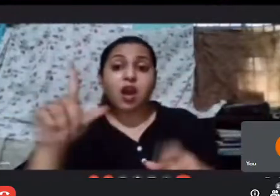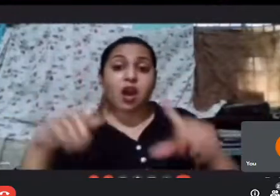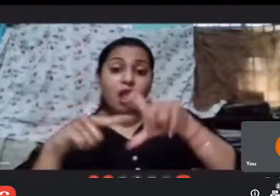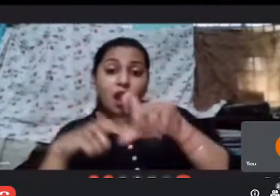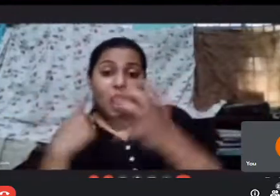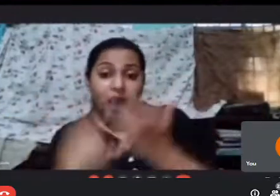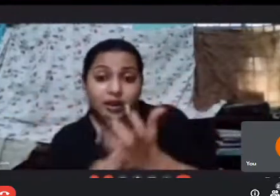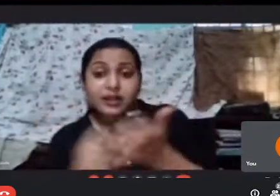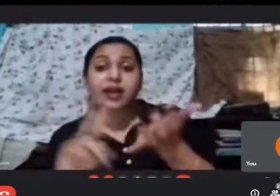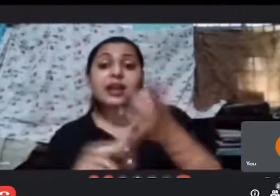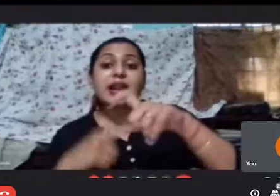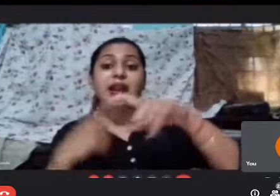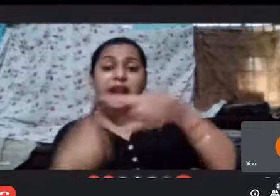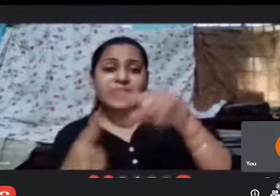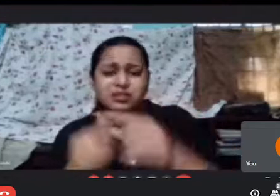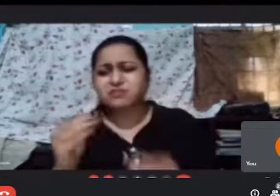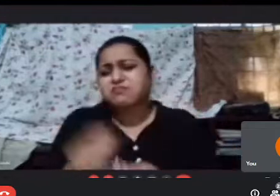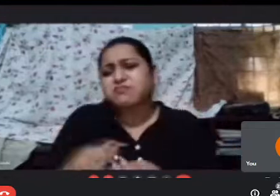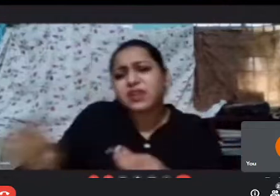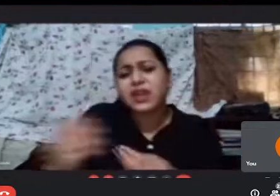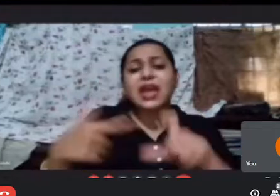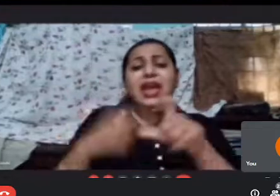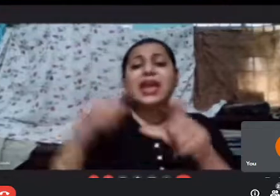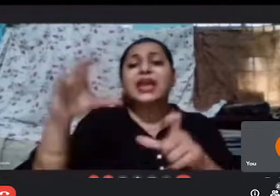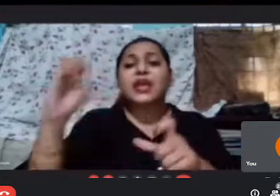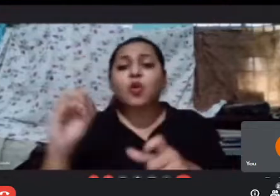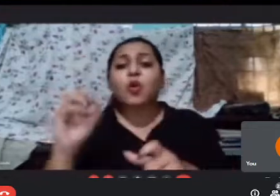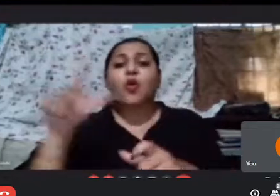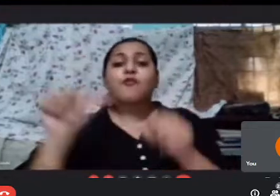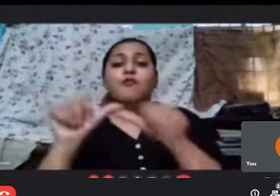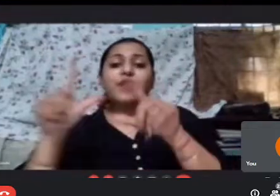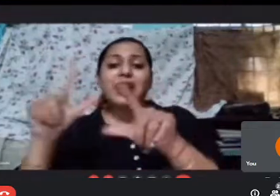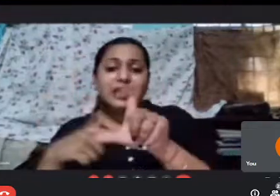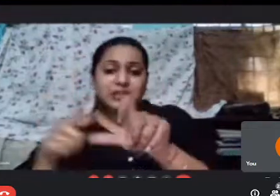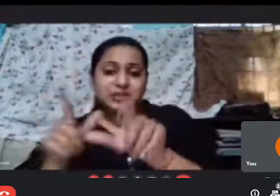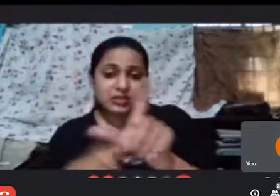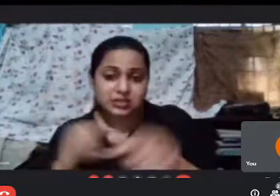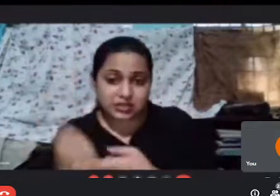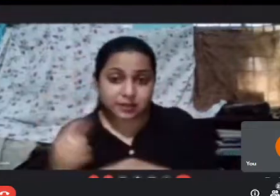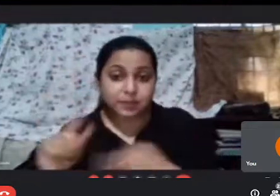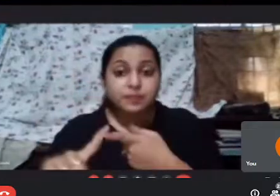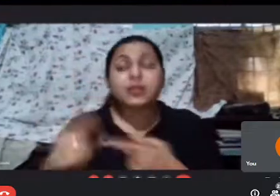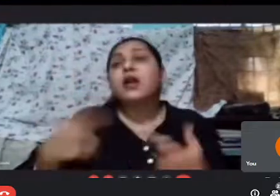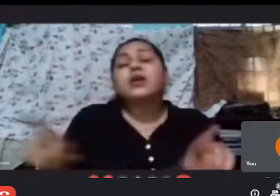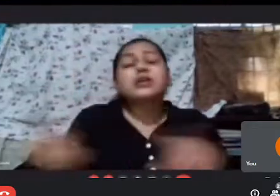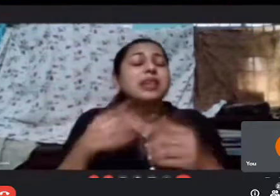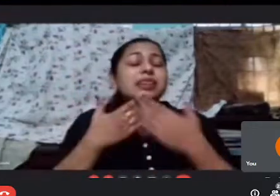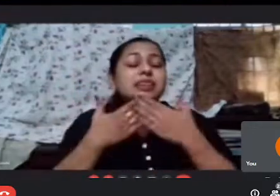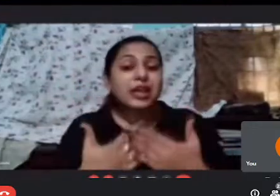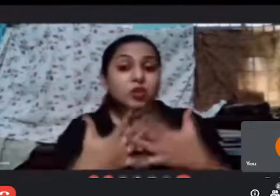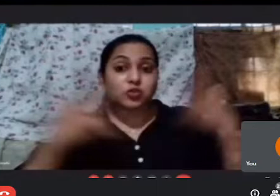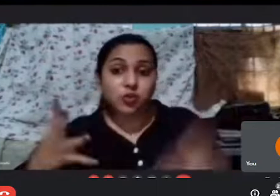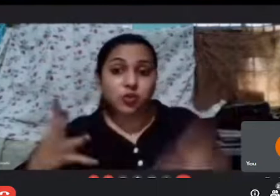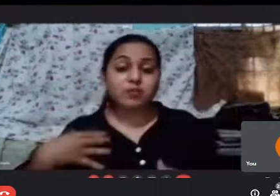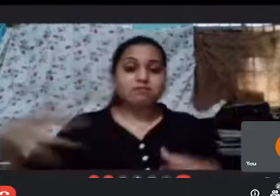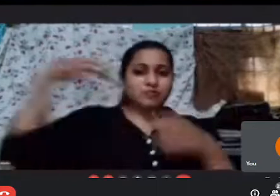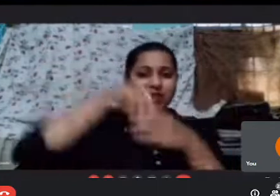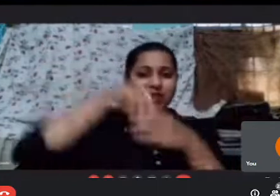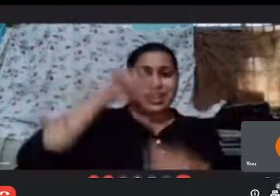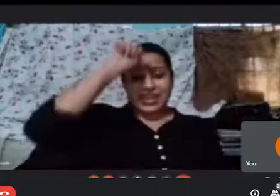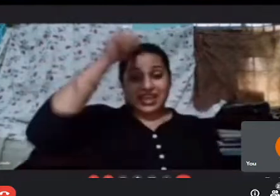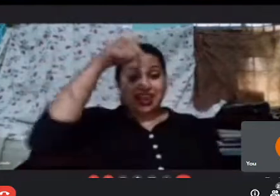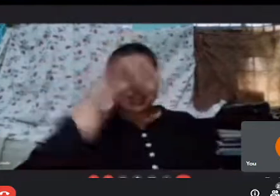an eco-village campus in rural eastern India. Thank you so much for choosing India as